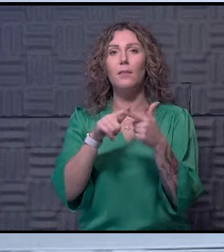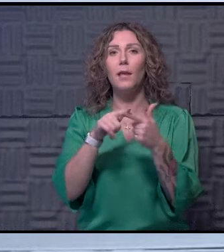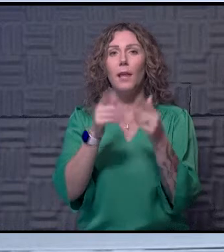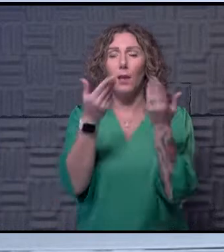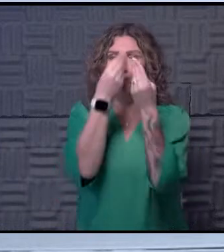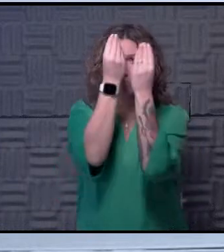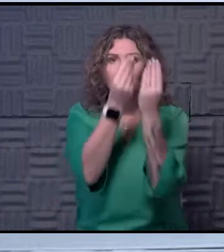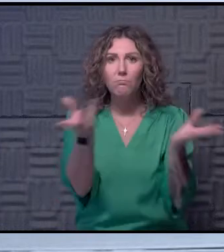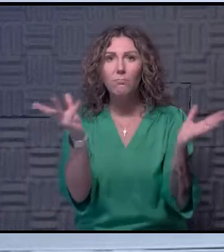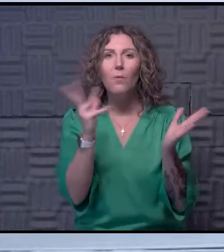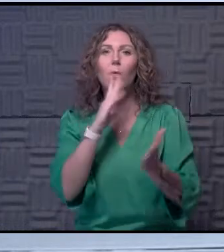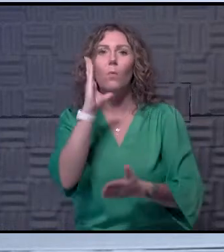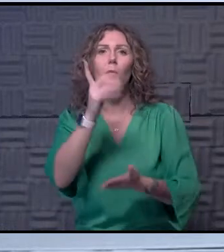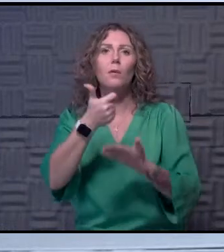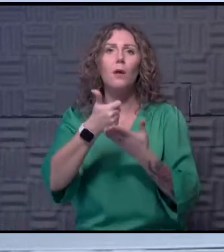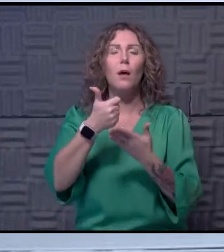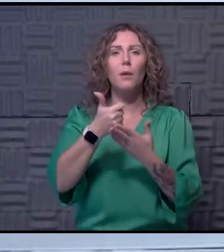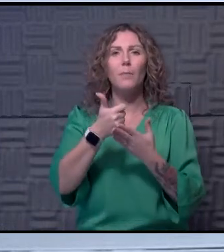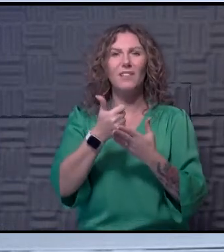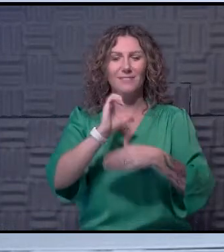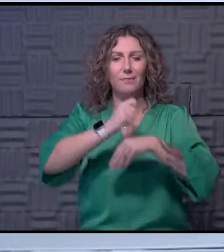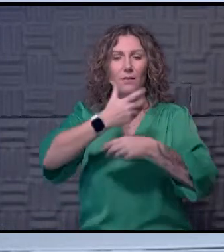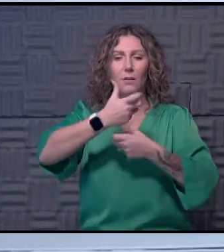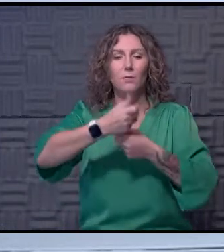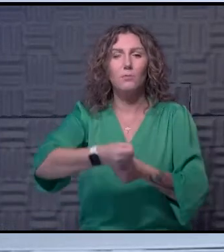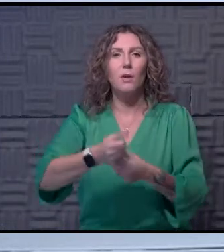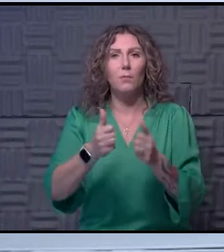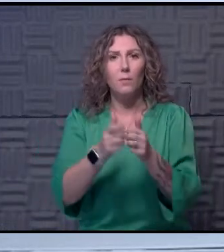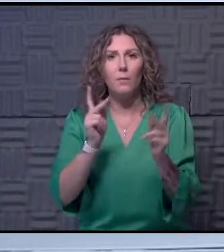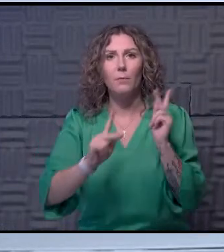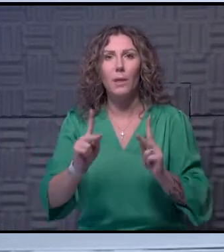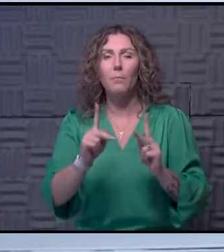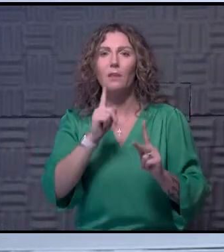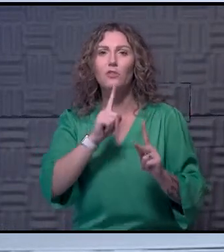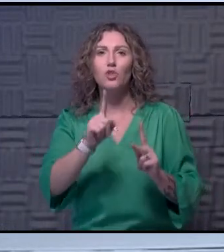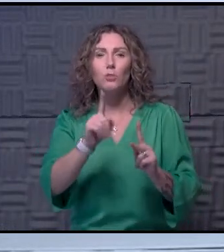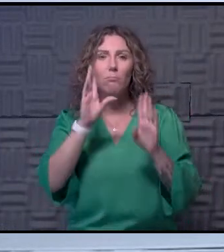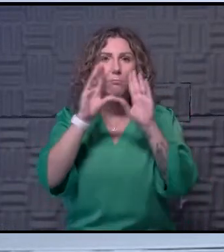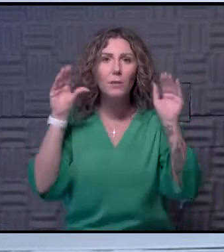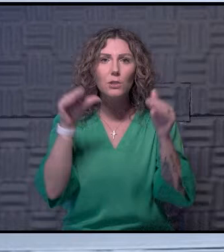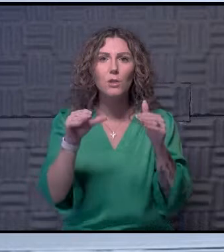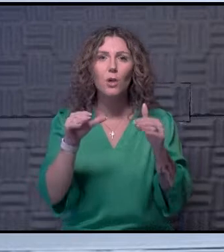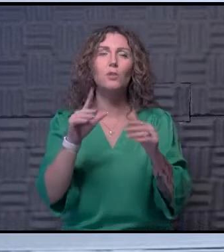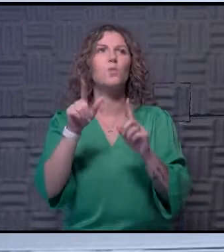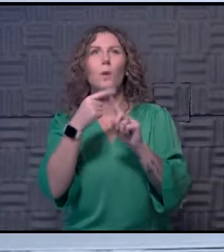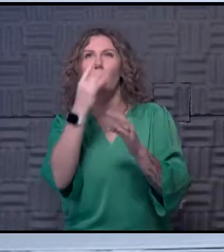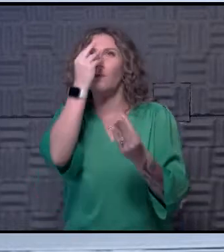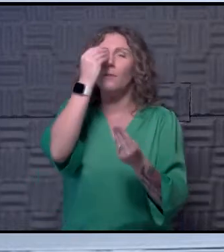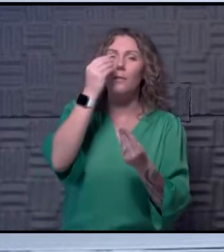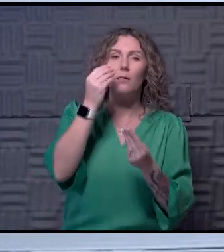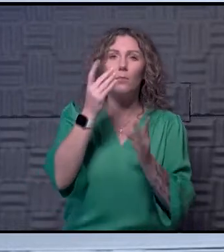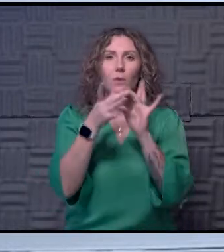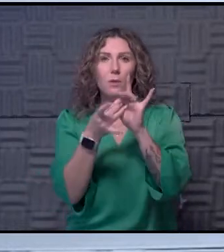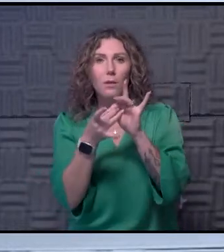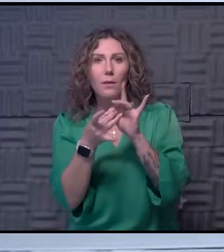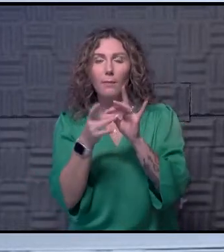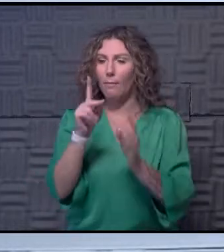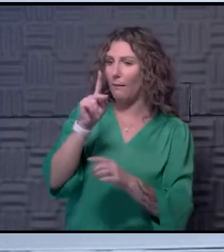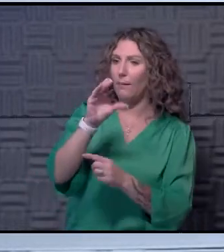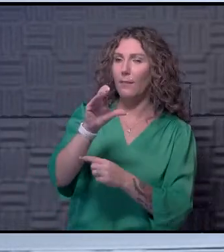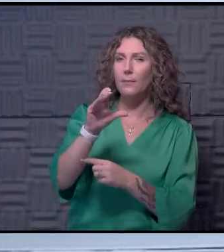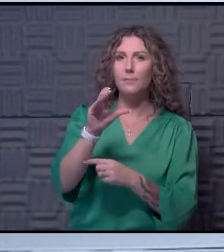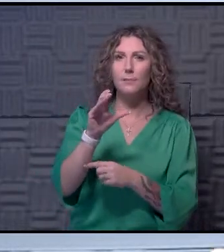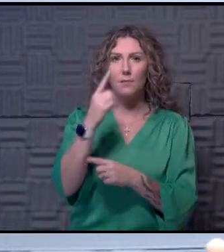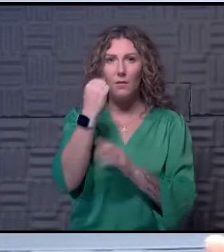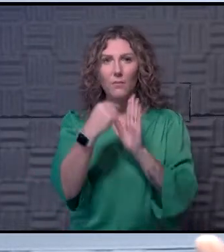be really helpful for building trust amongst people. And I think that this should be targeted. So when I'm thinking about this in terms of like Kansas City, for